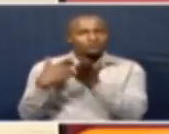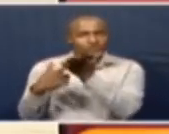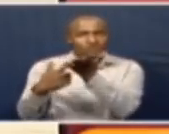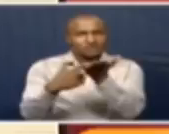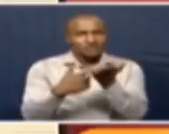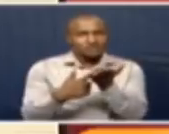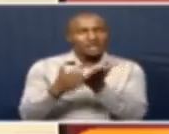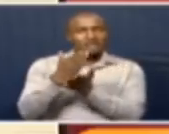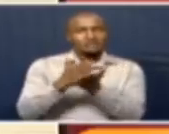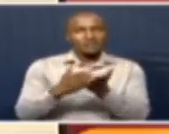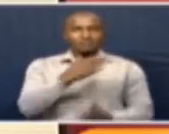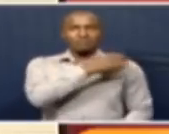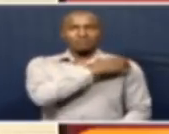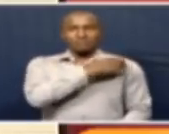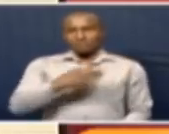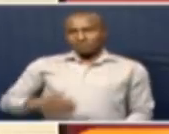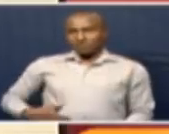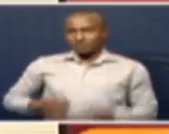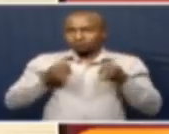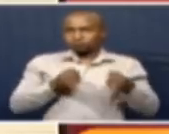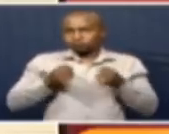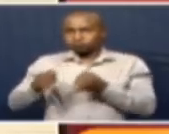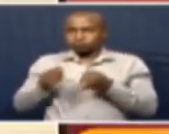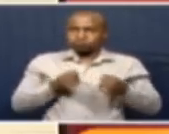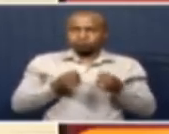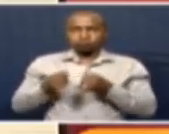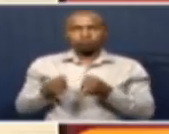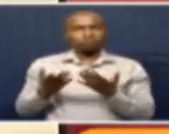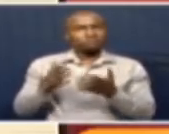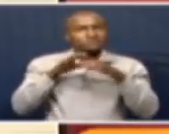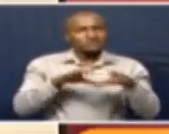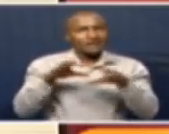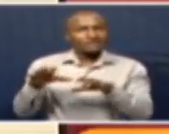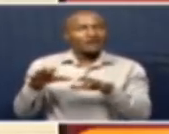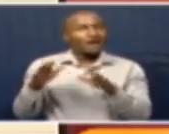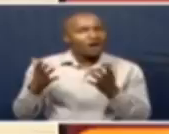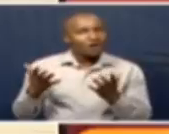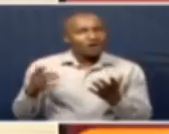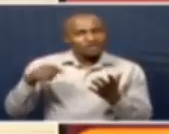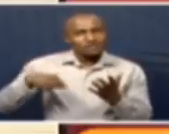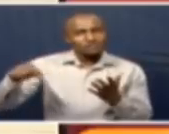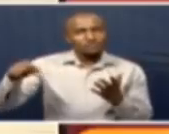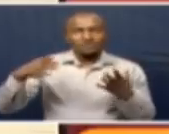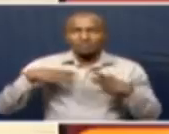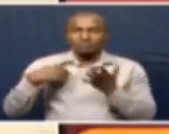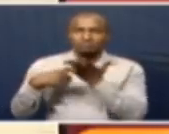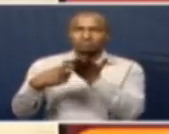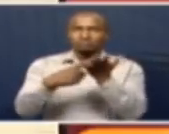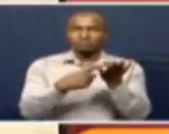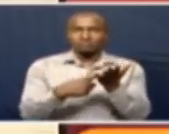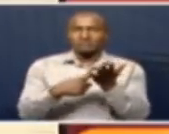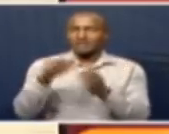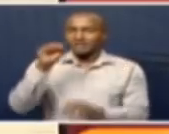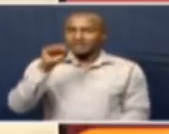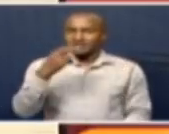KE. This week, that's been the hashtag that made fodder for talk. It was started by Sheila Kanini,